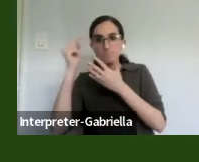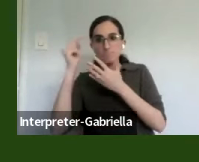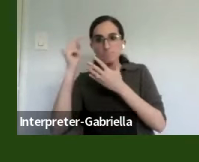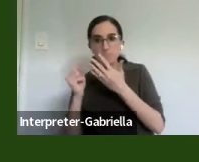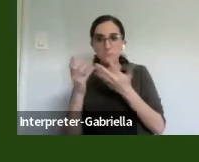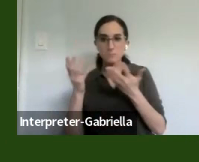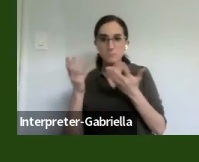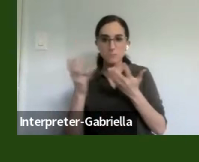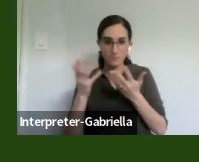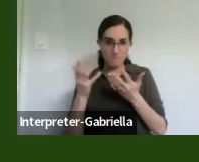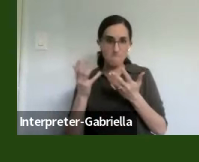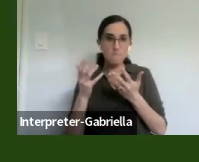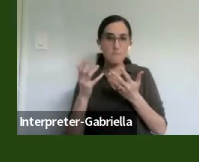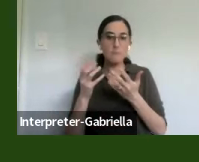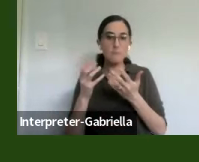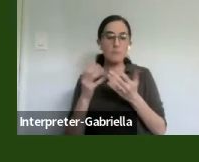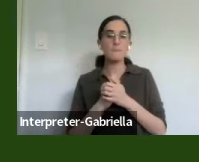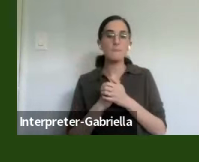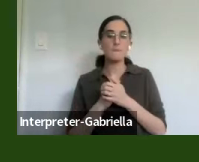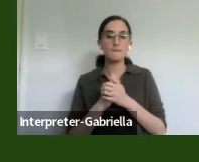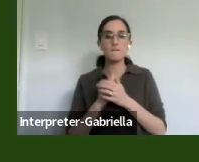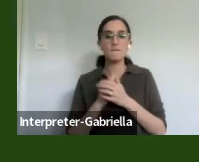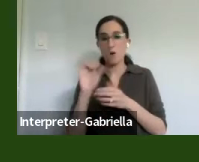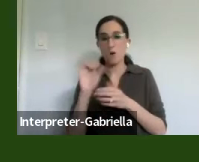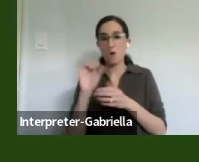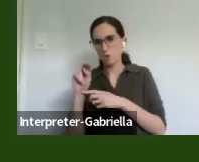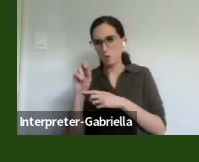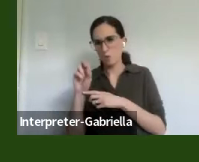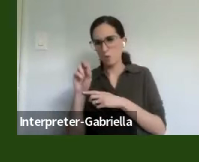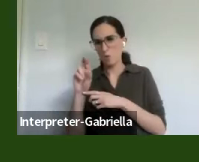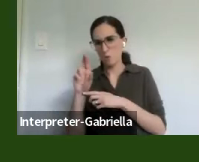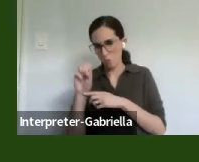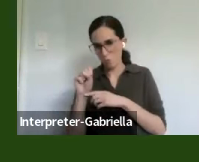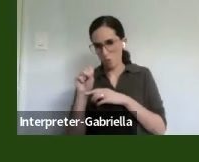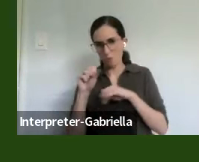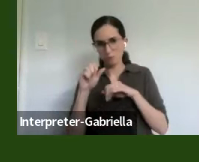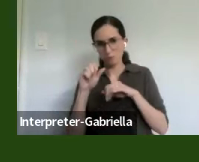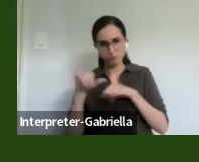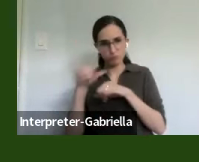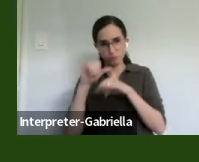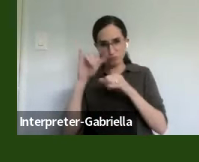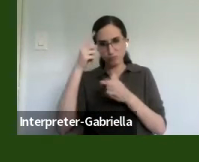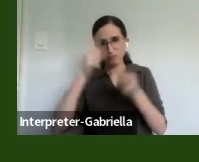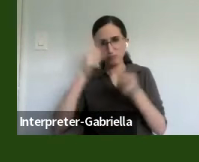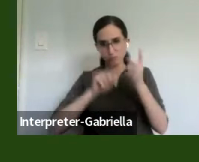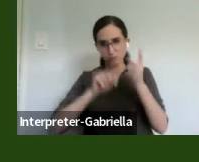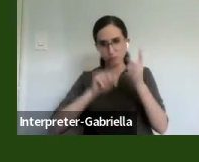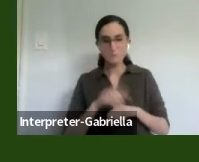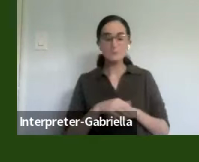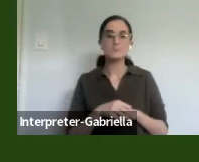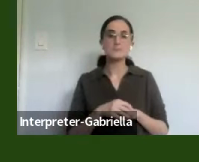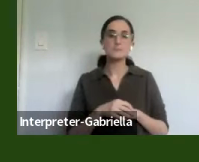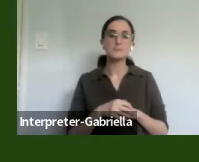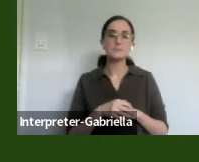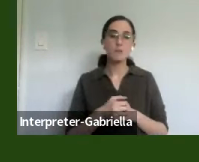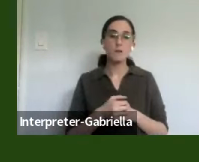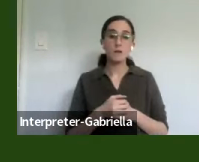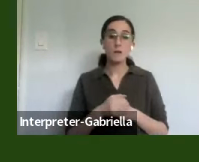expectativas compartidas. So as a starting point, and I want your input to on this slide.